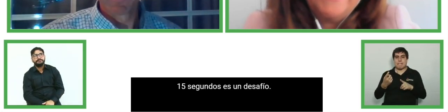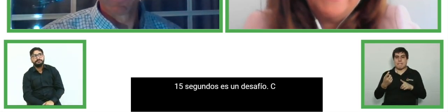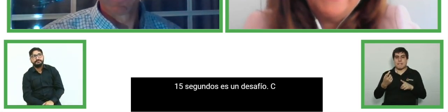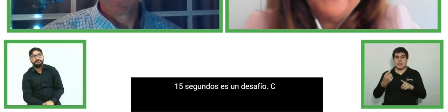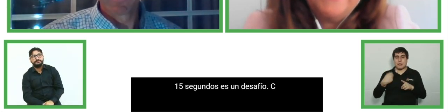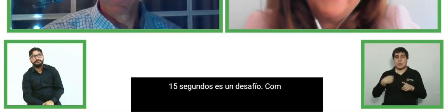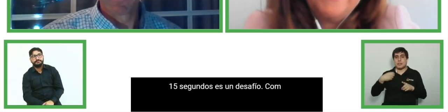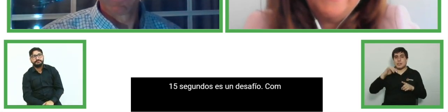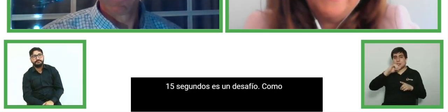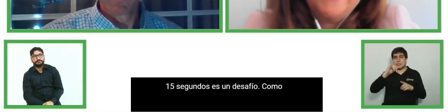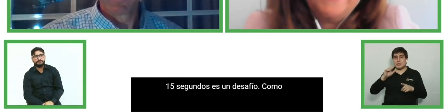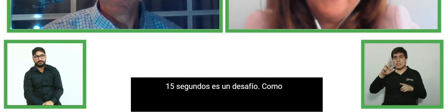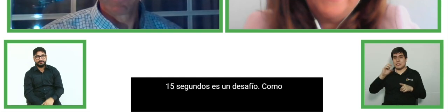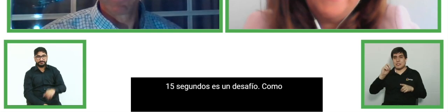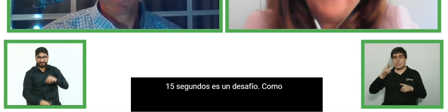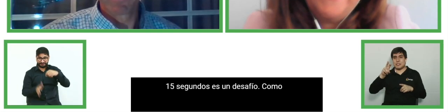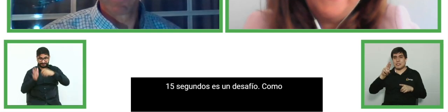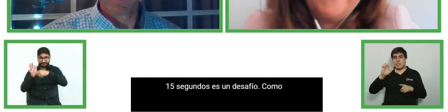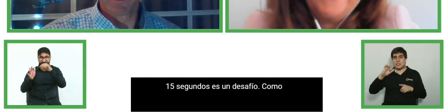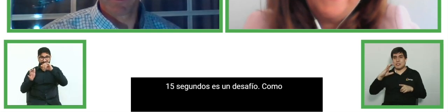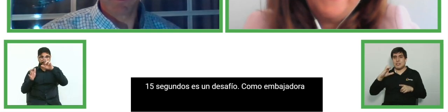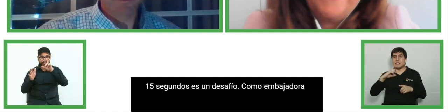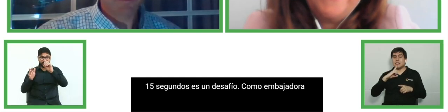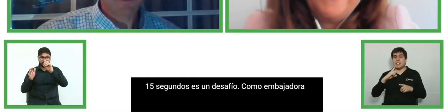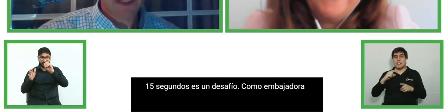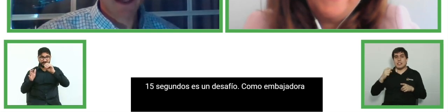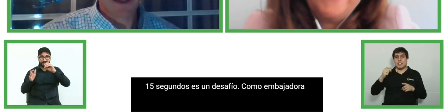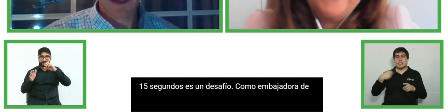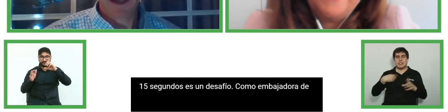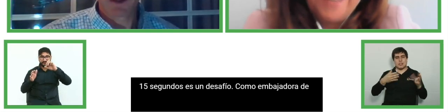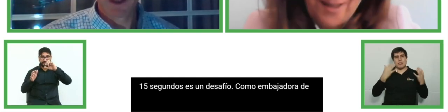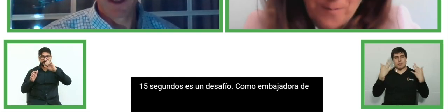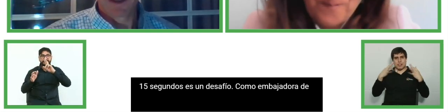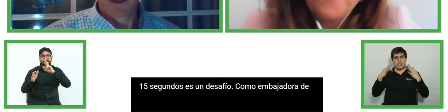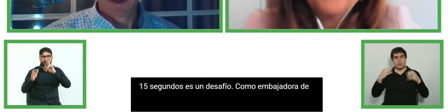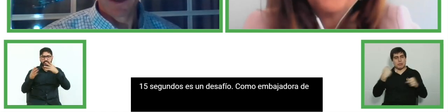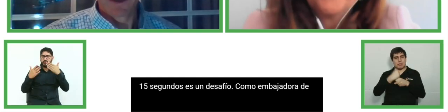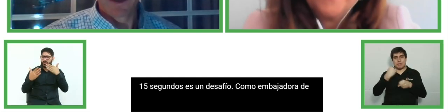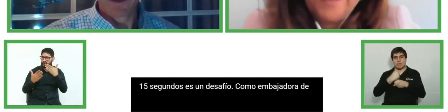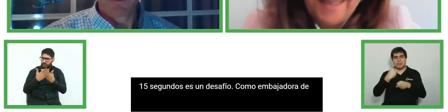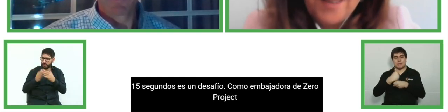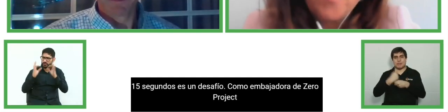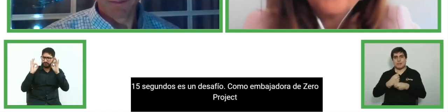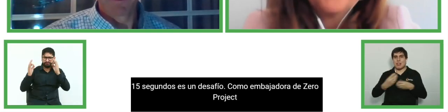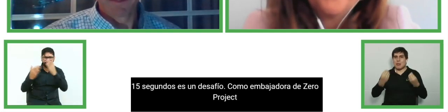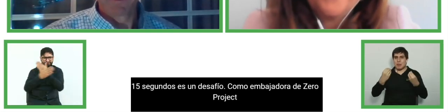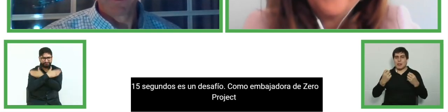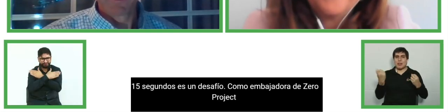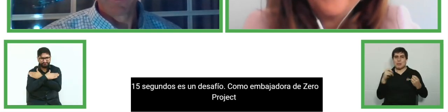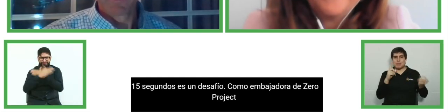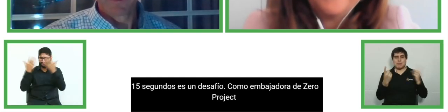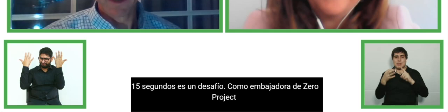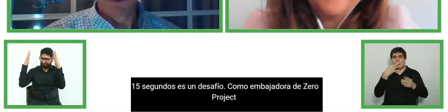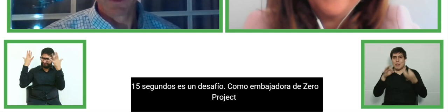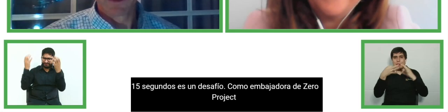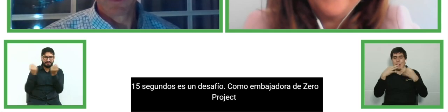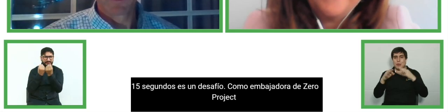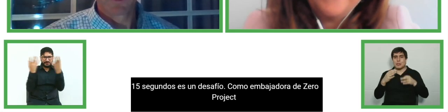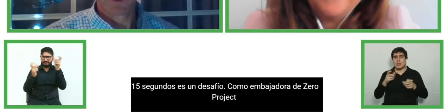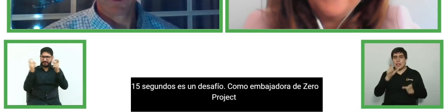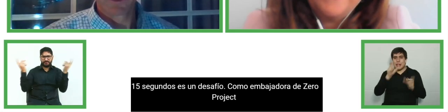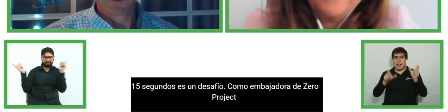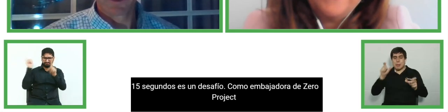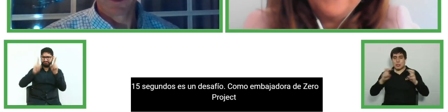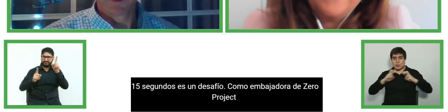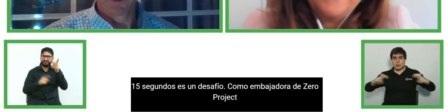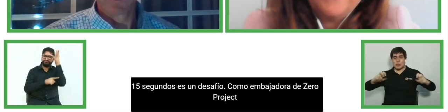interesting conference and panel. And my best tip is Zero Project. Don't reinvent